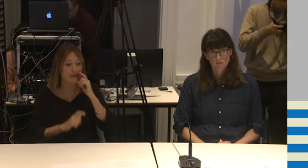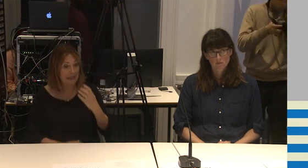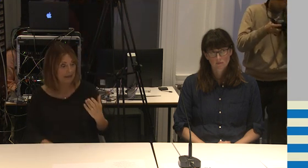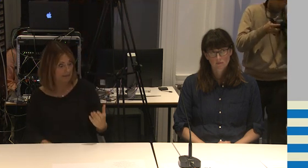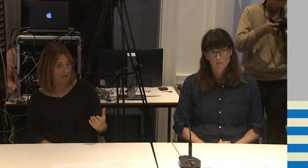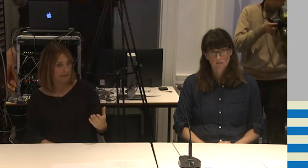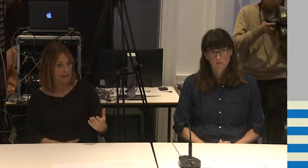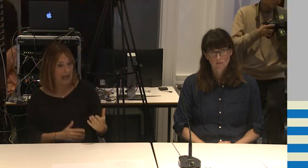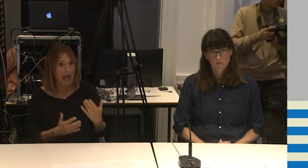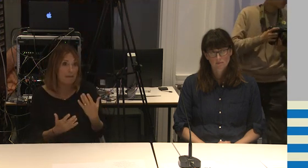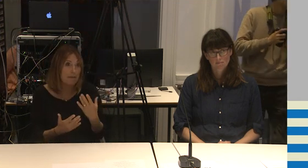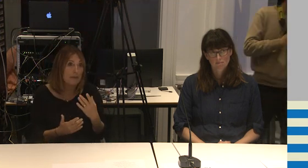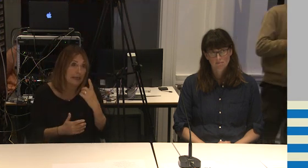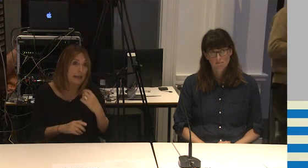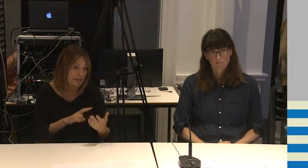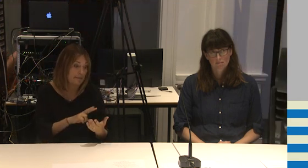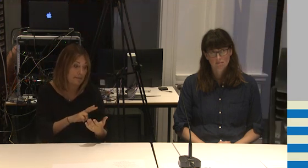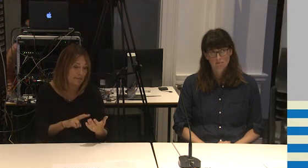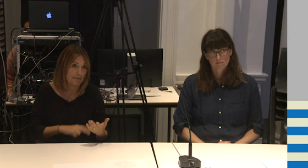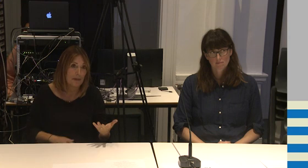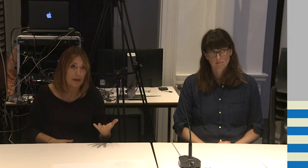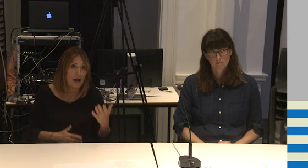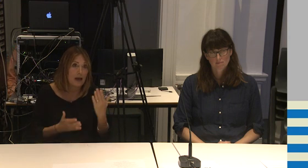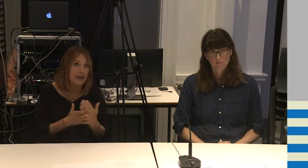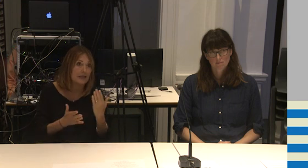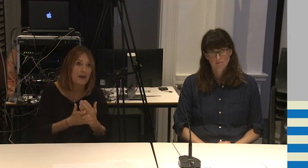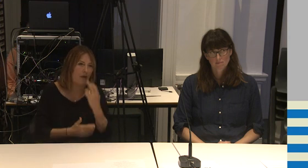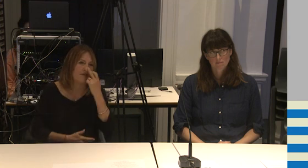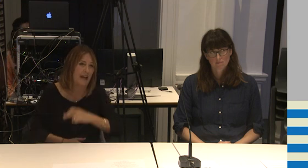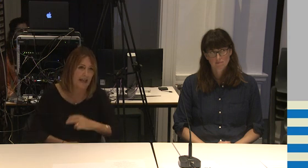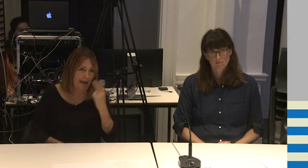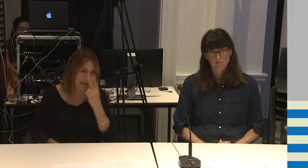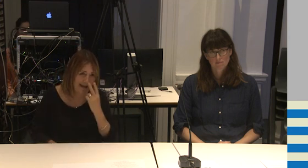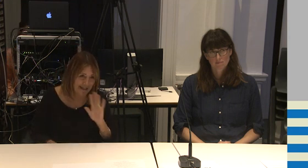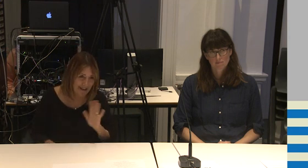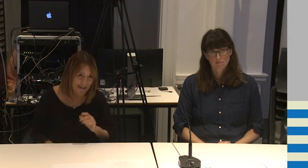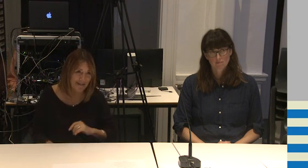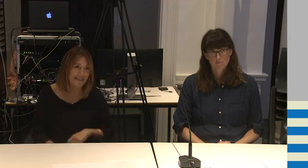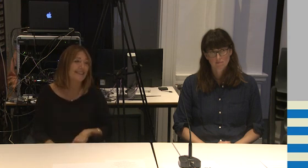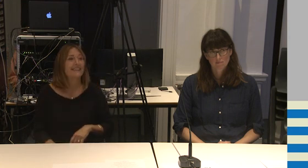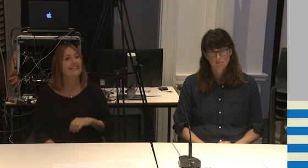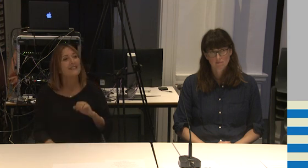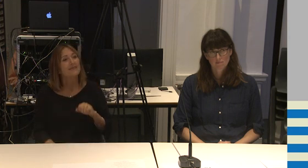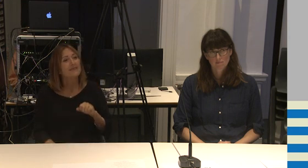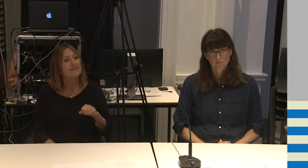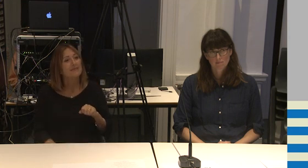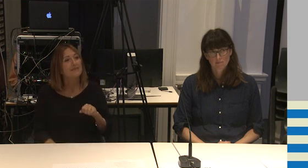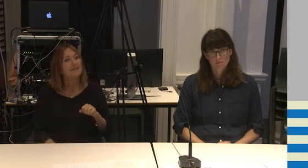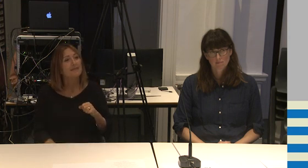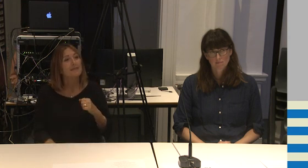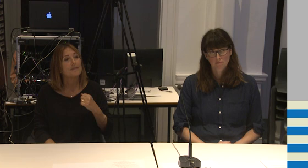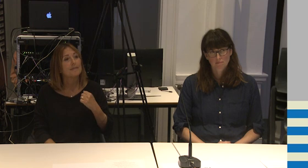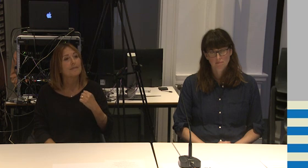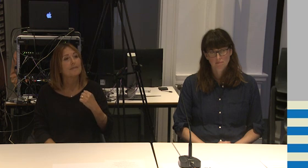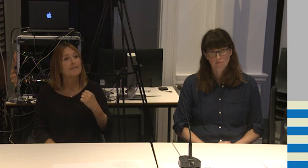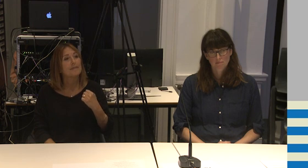because I do have some usable vision and I'm not faking being blind, which is the usual one I get. So the way I